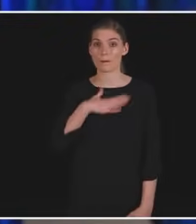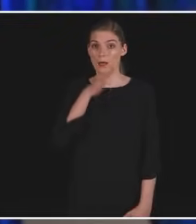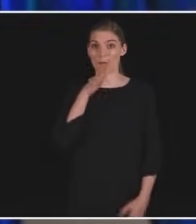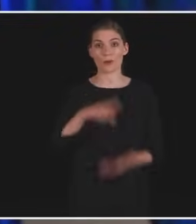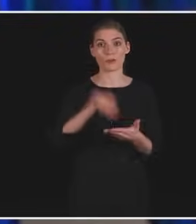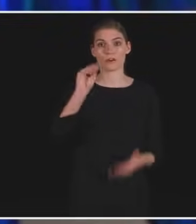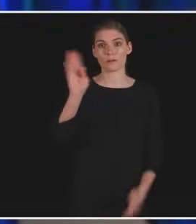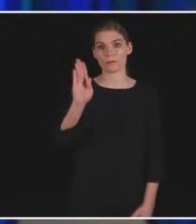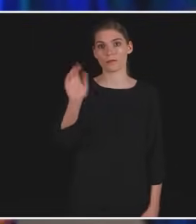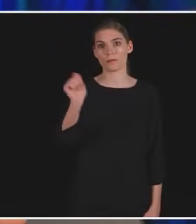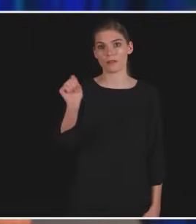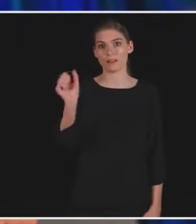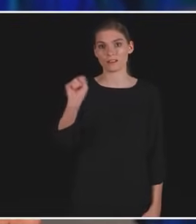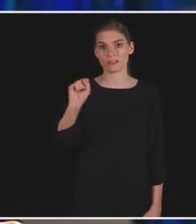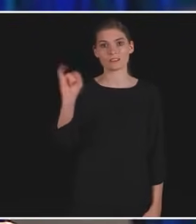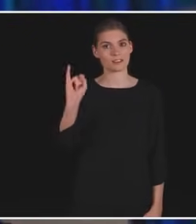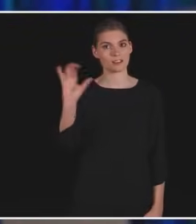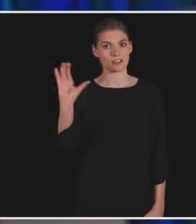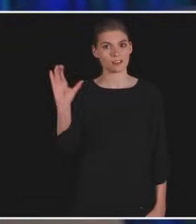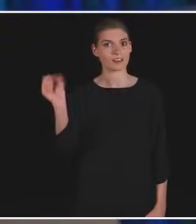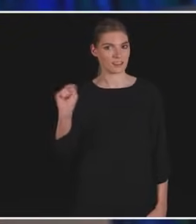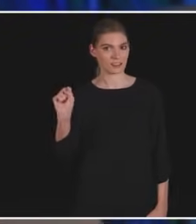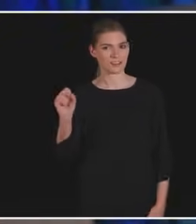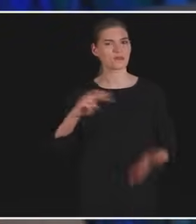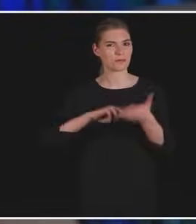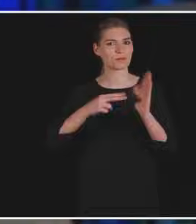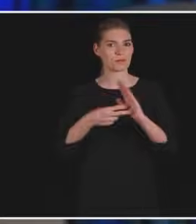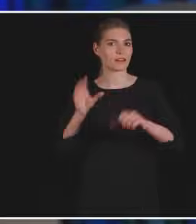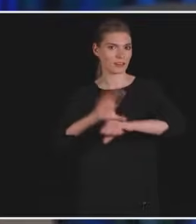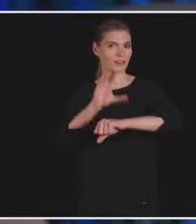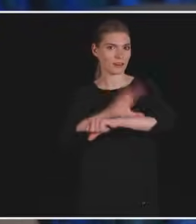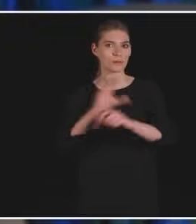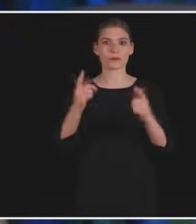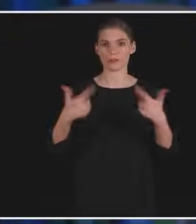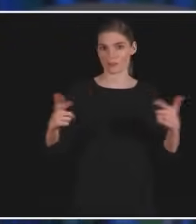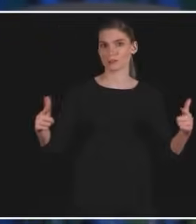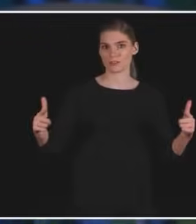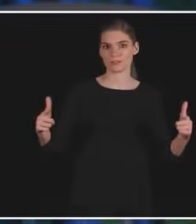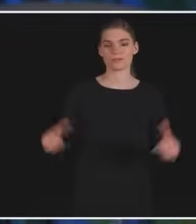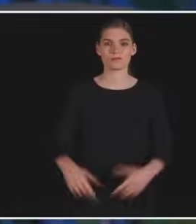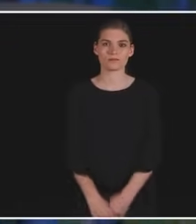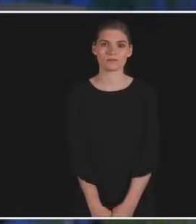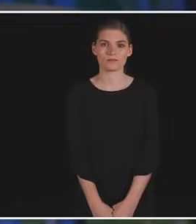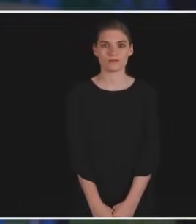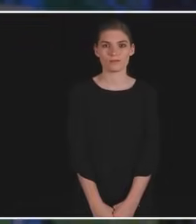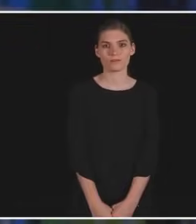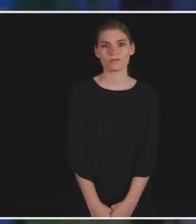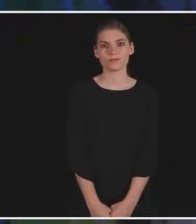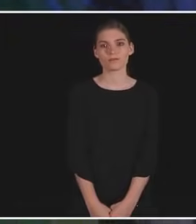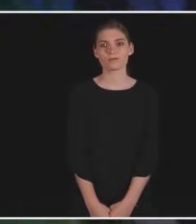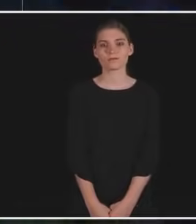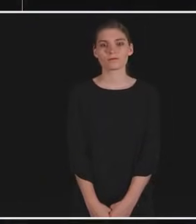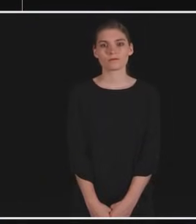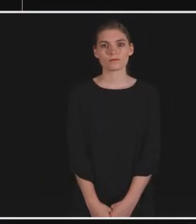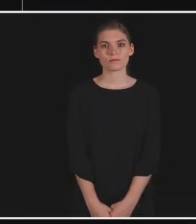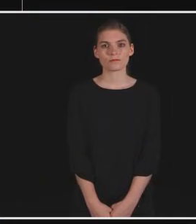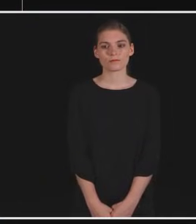That's where she learned the basics, as in the computer language basic, beginner's all-purpose symbolic instruction